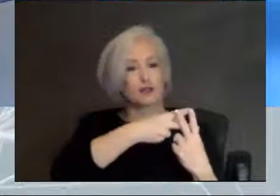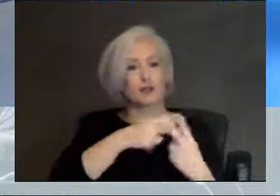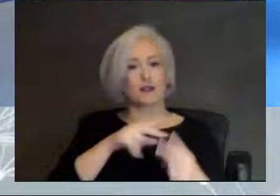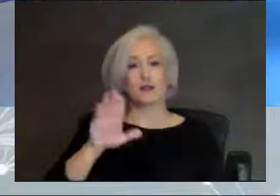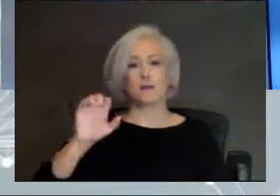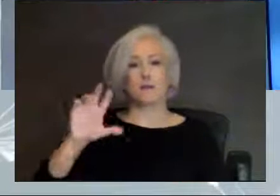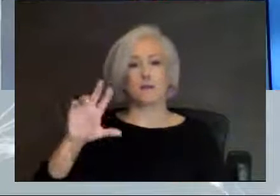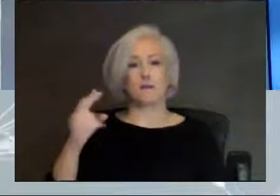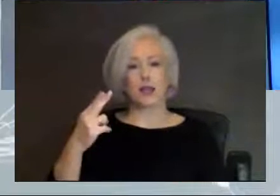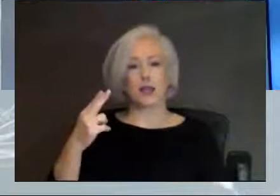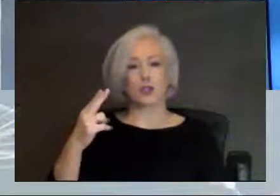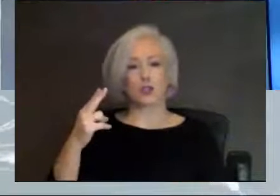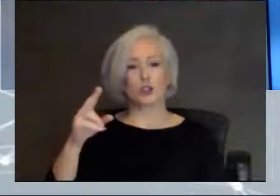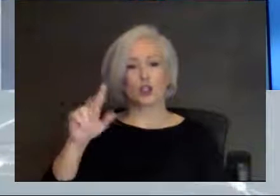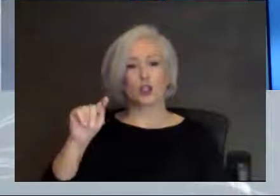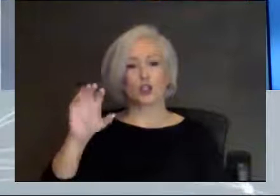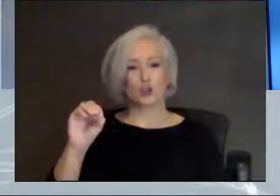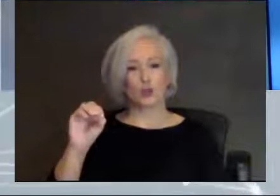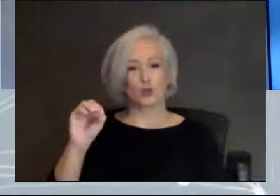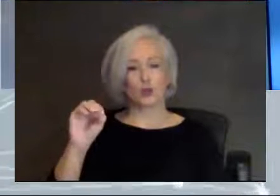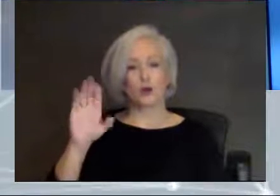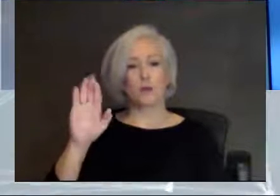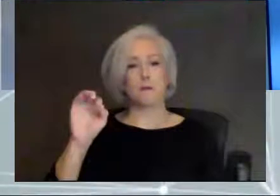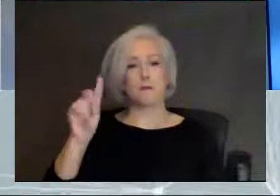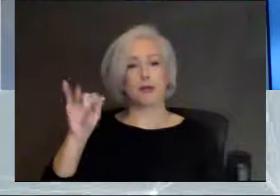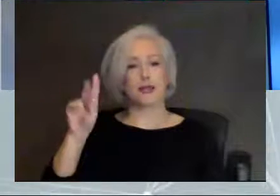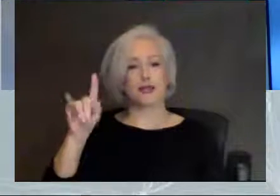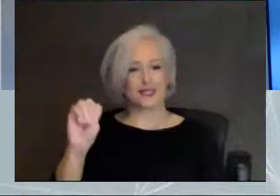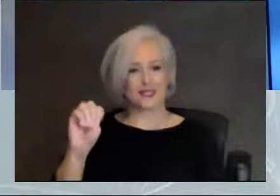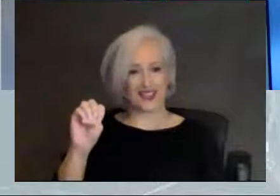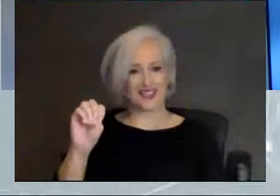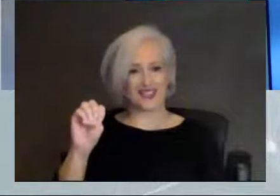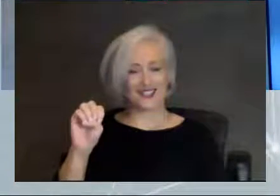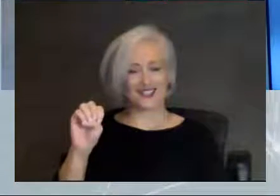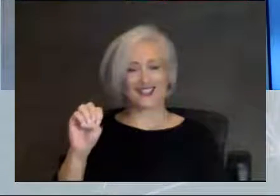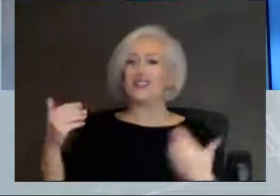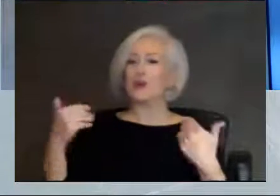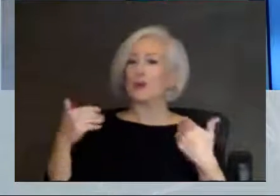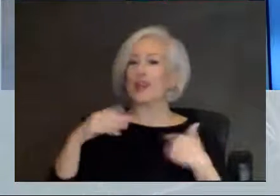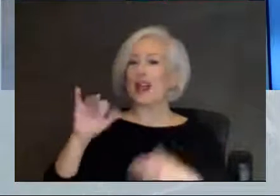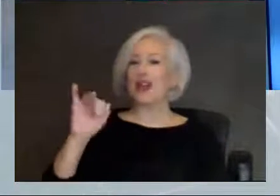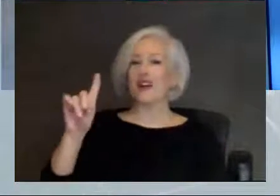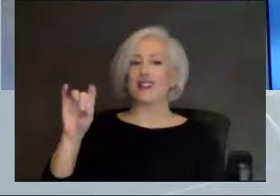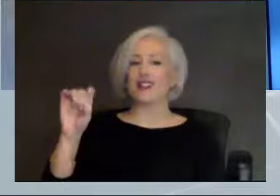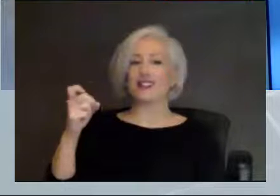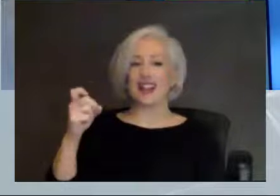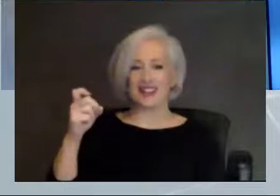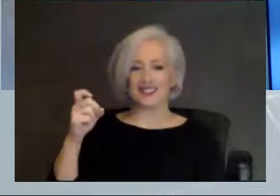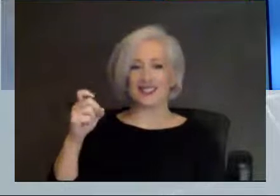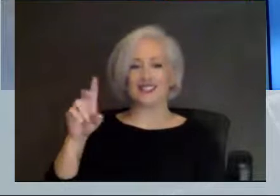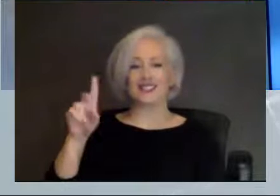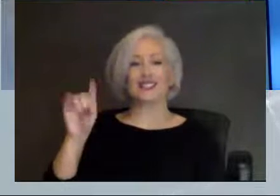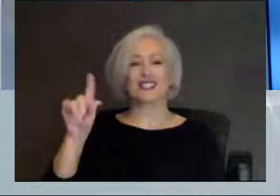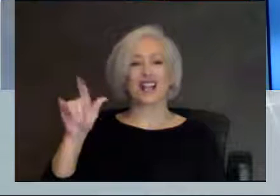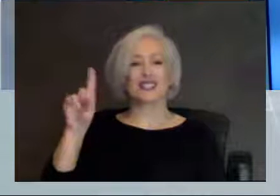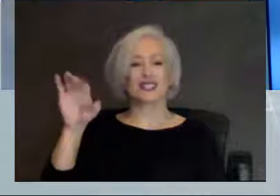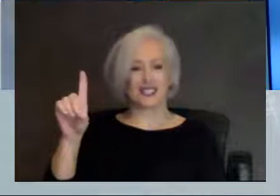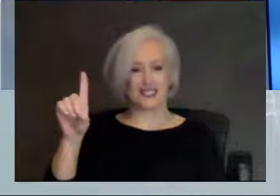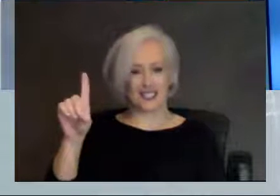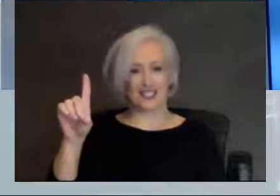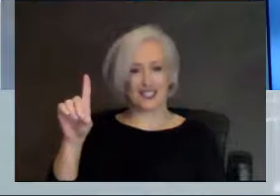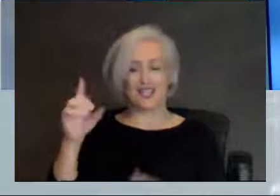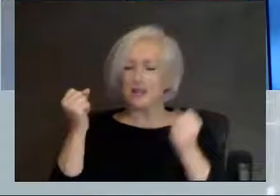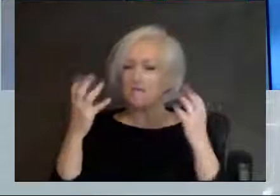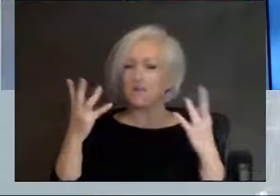here to take your questions. Hi, Alexis. Hello. We have so many great questions. This topic is fascinating. Elena Owens